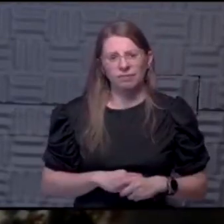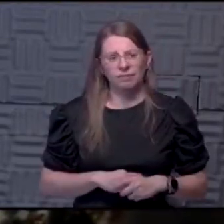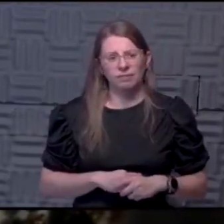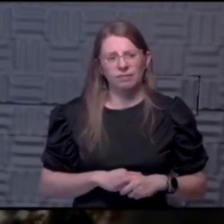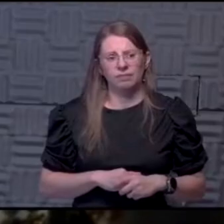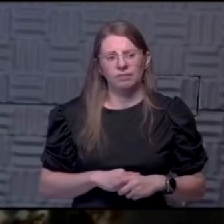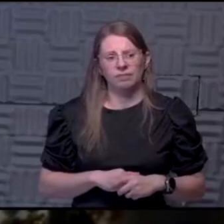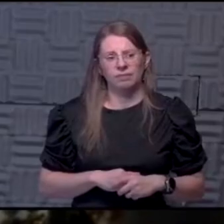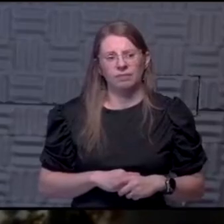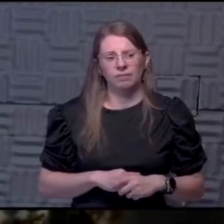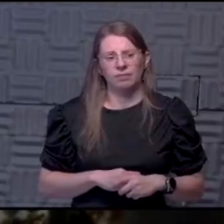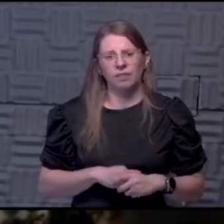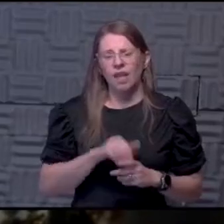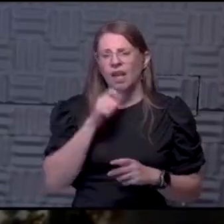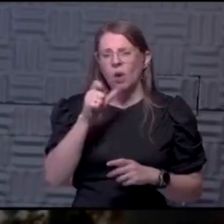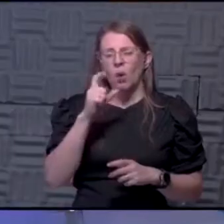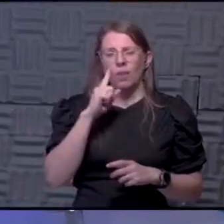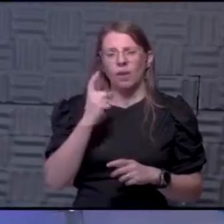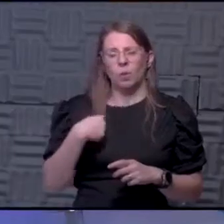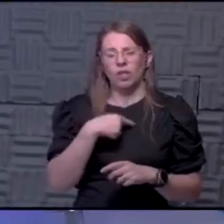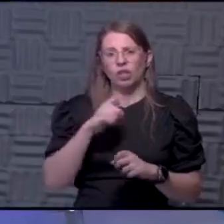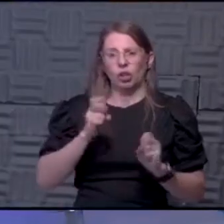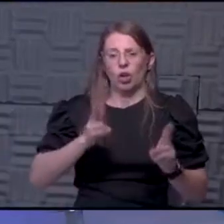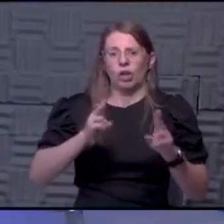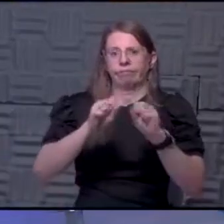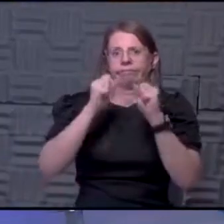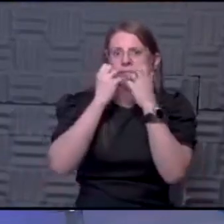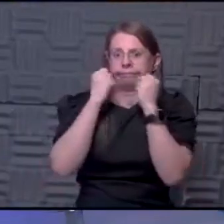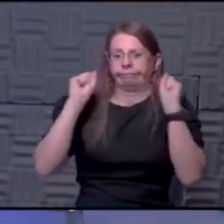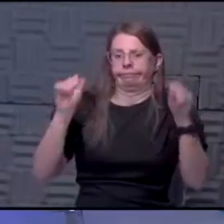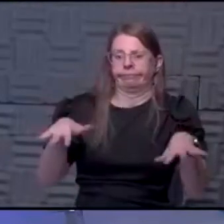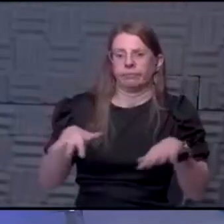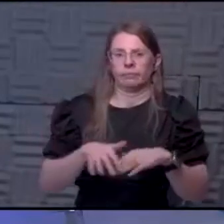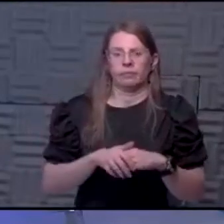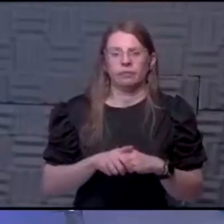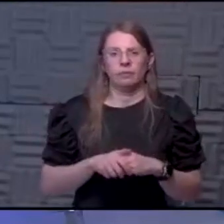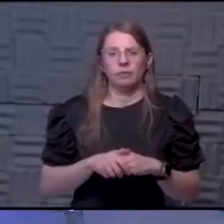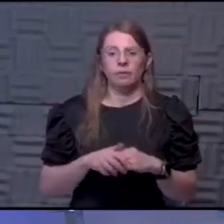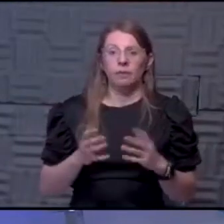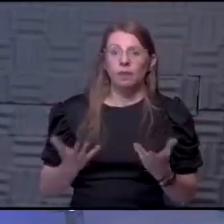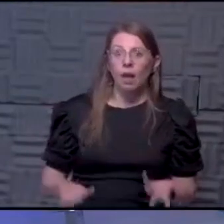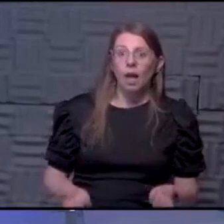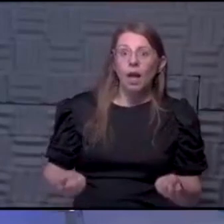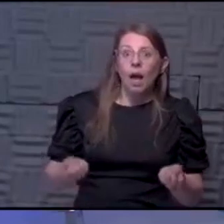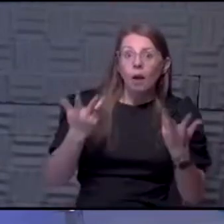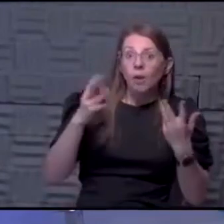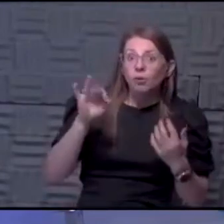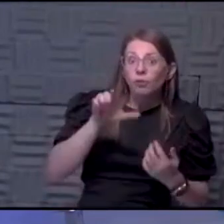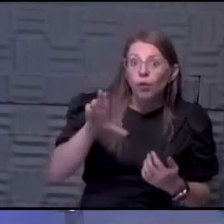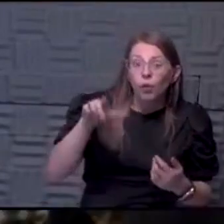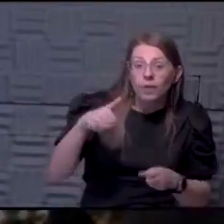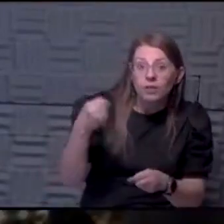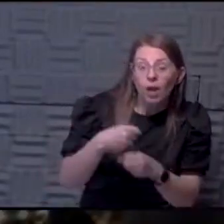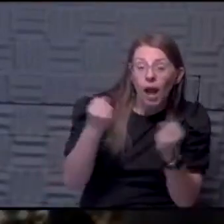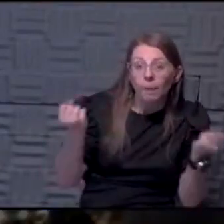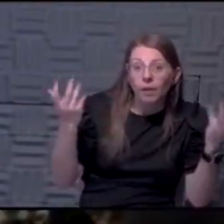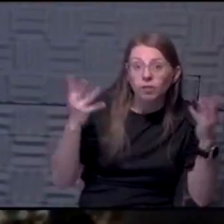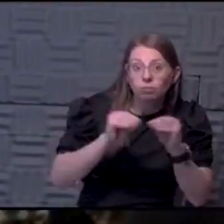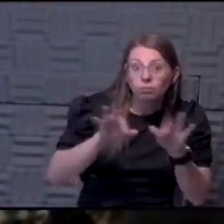to abandon them. I'm with you. And the other thing, just to say it out loud, how much influenza do we have this year?